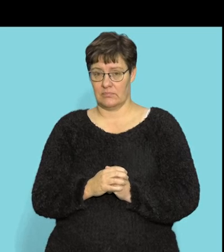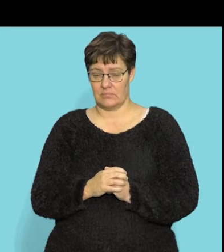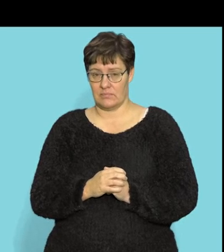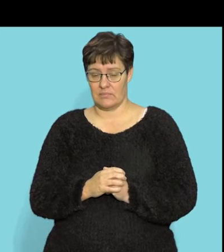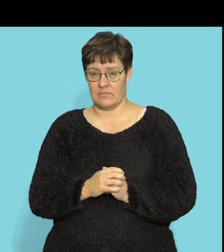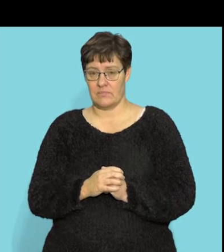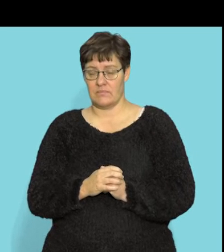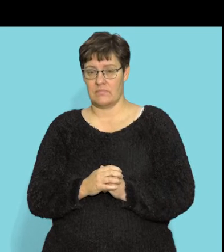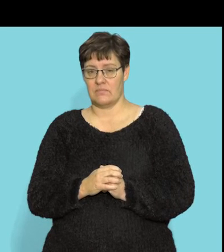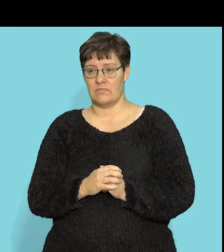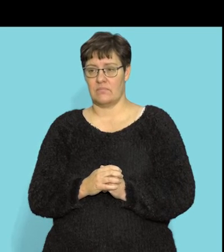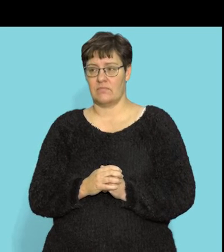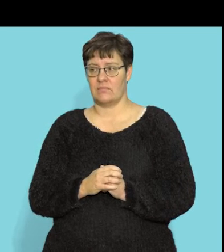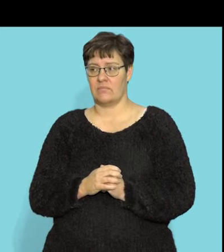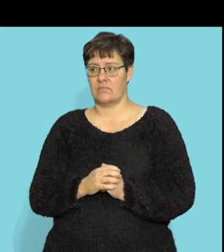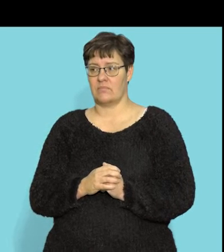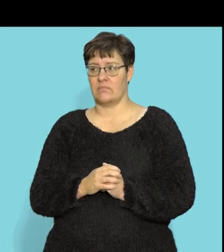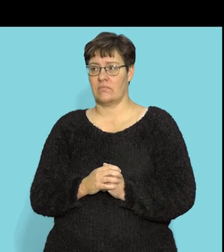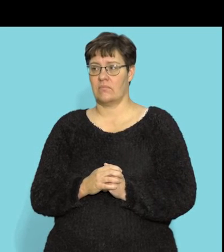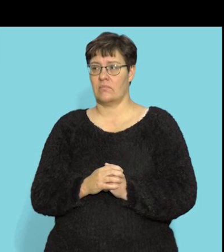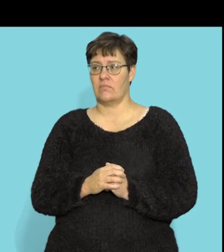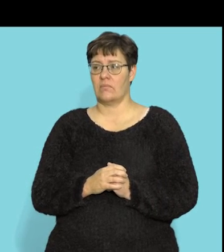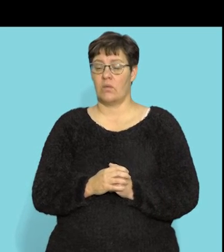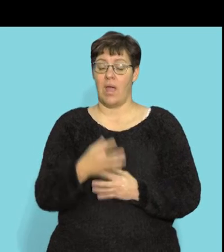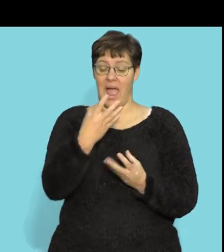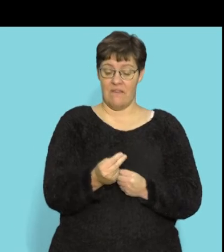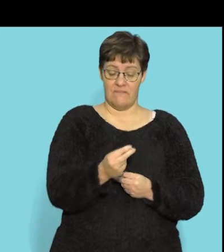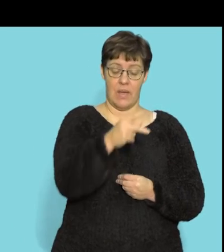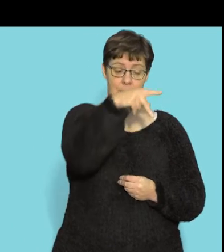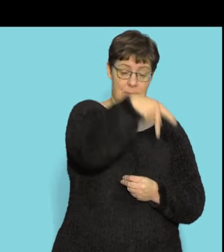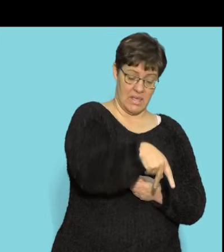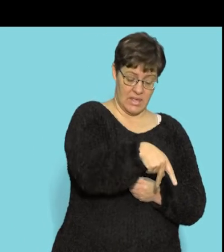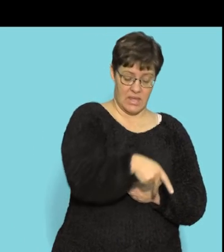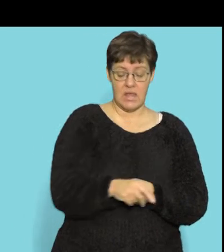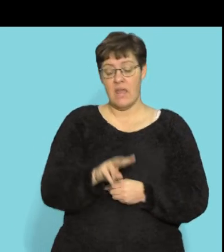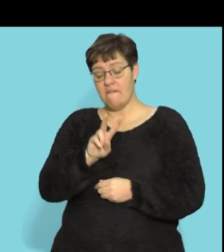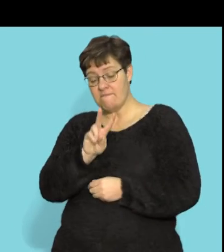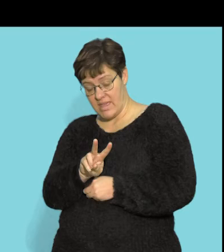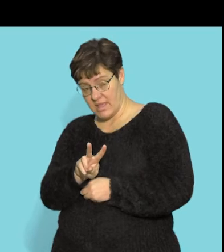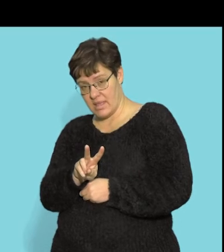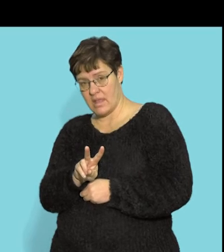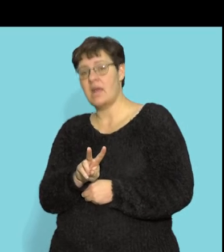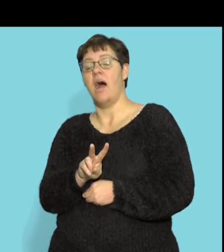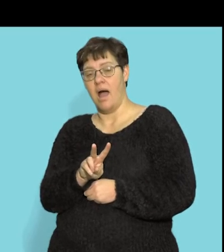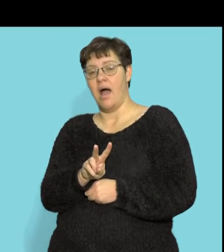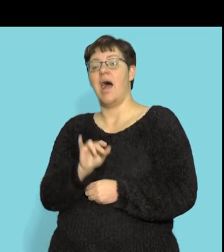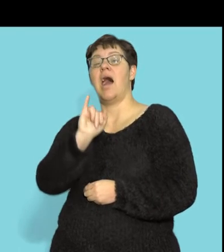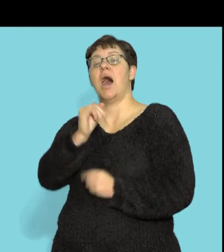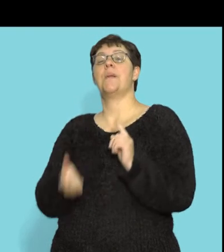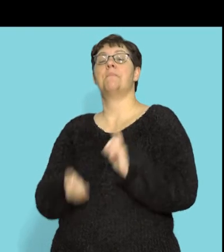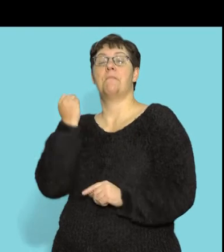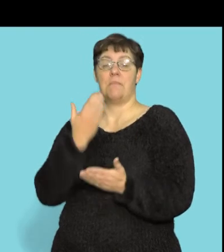resistor component X. So if we've got P and V, we are able to find the current.